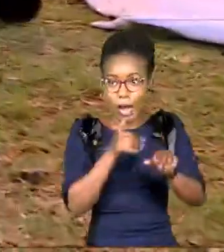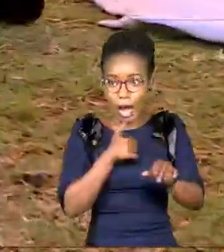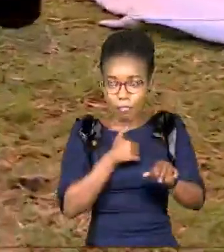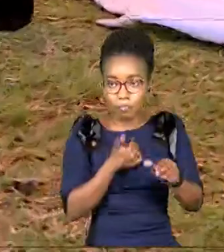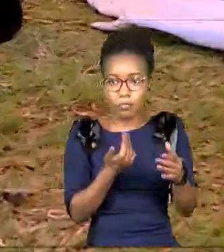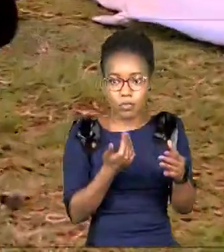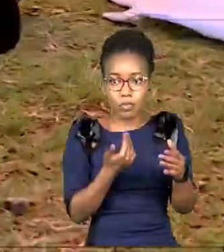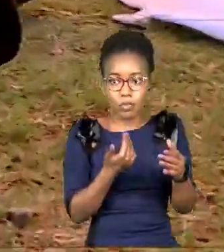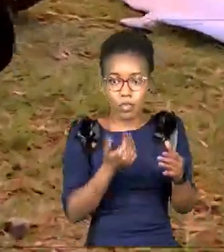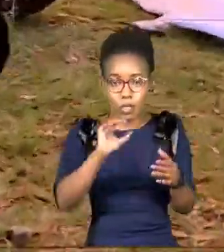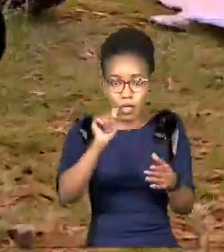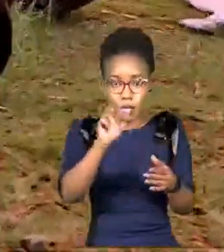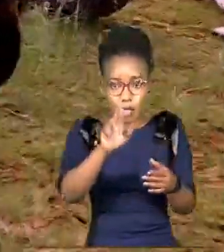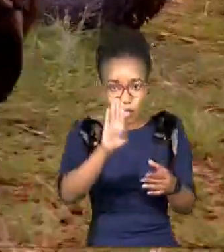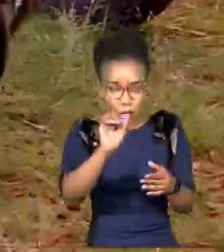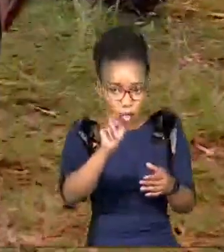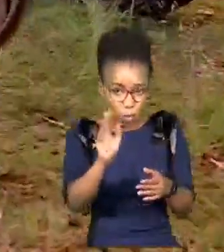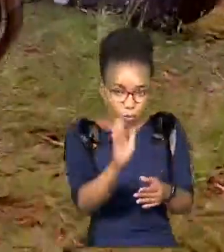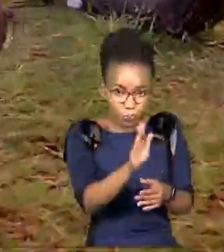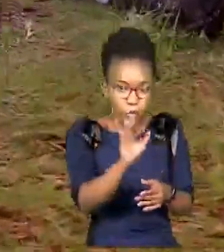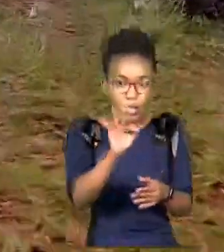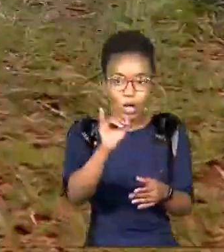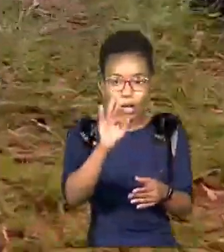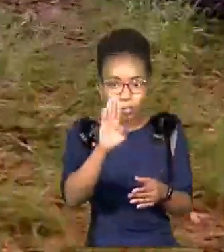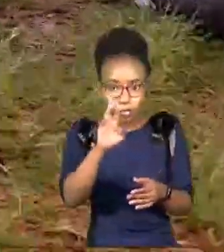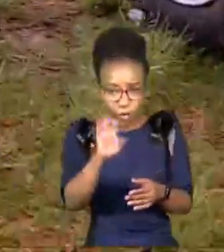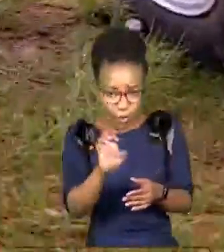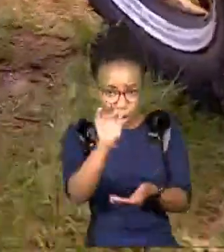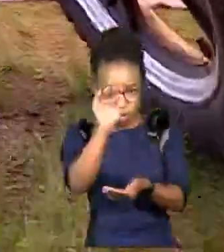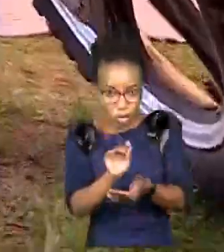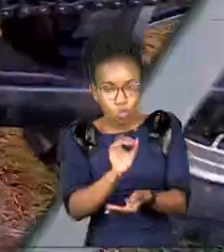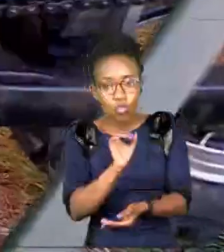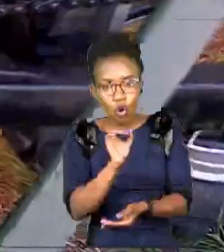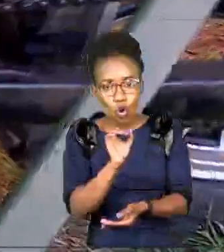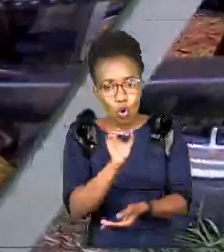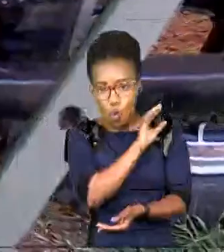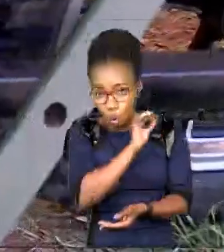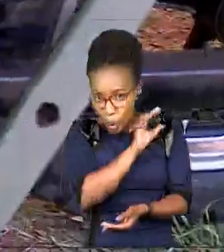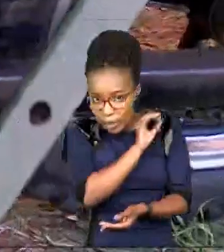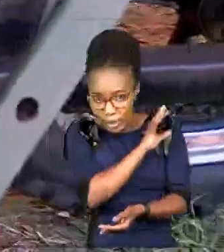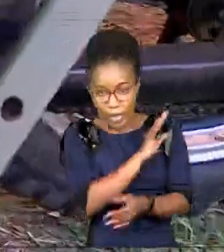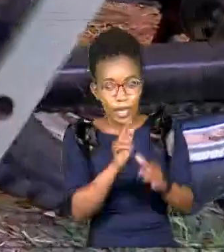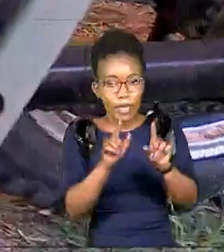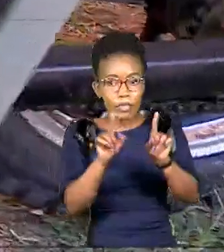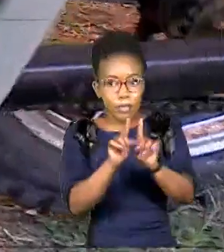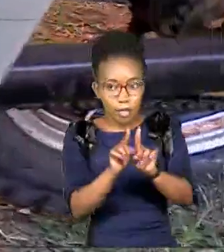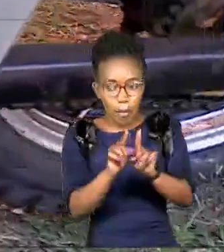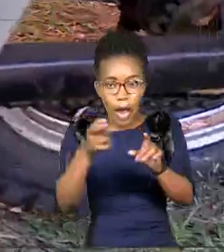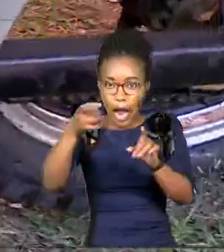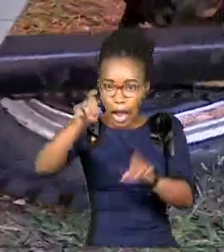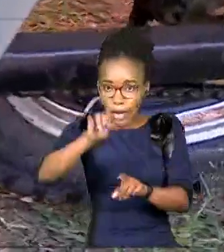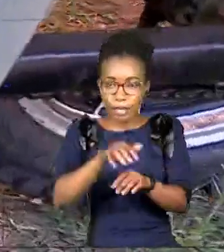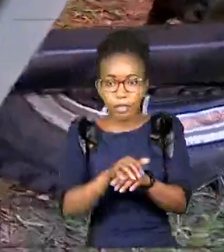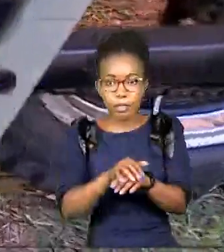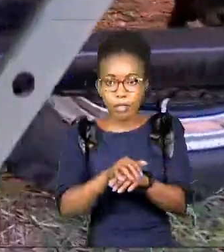exhaust with carbon fiber endings to reduce noise pollution. Now we've also worked on improving the torque and the